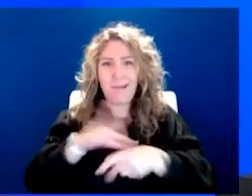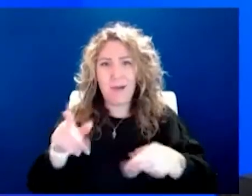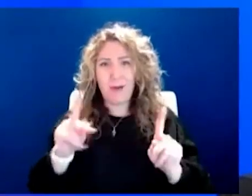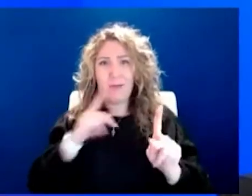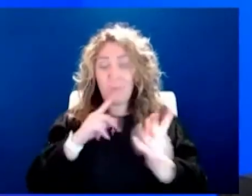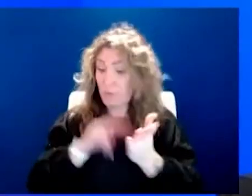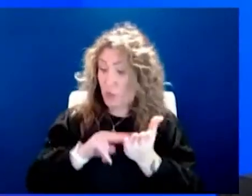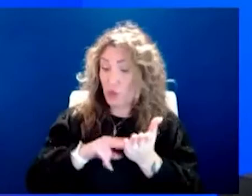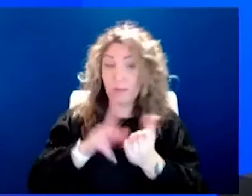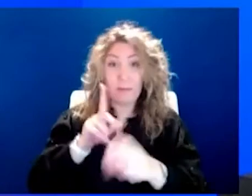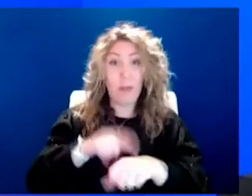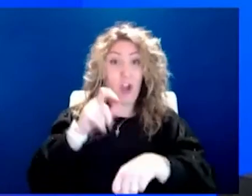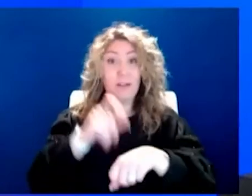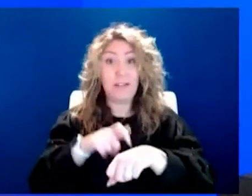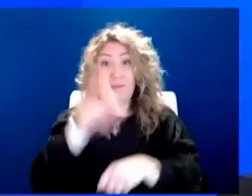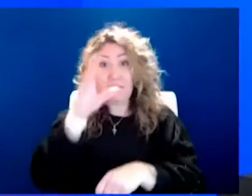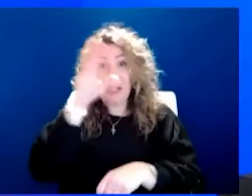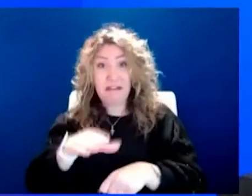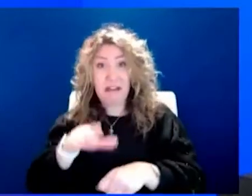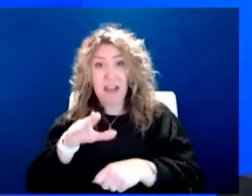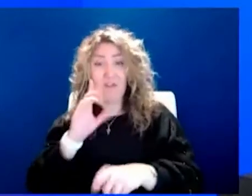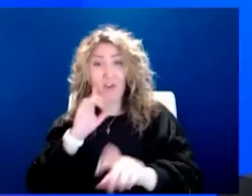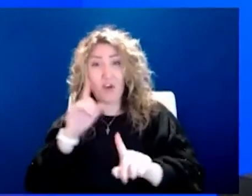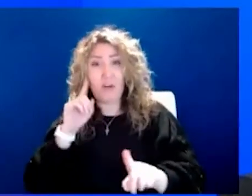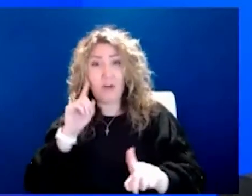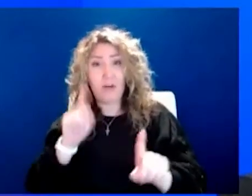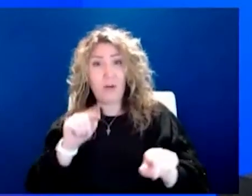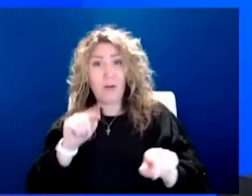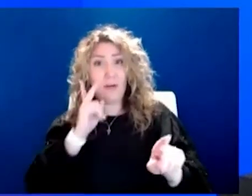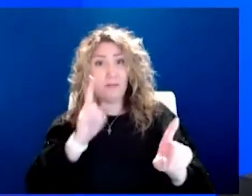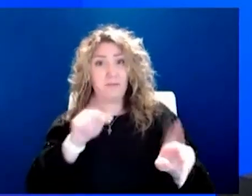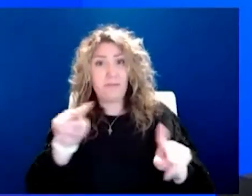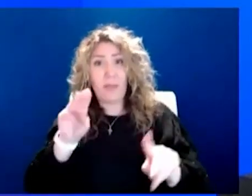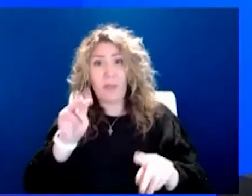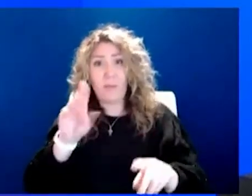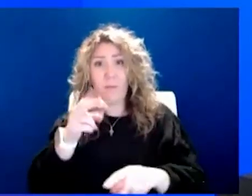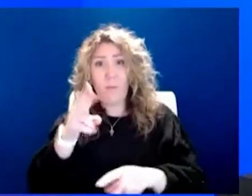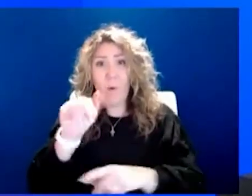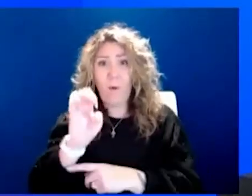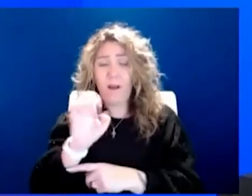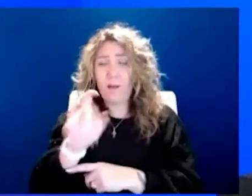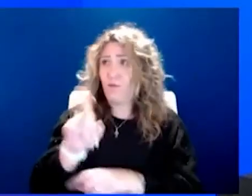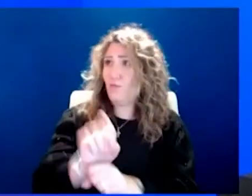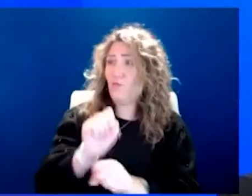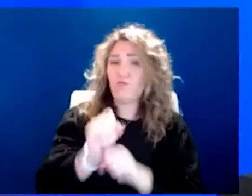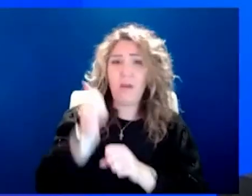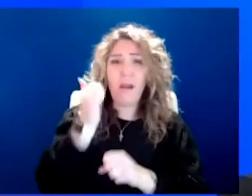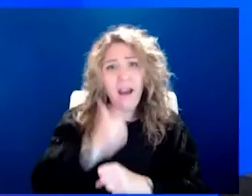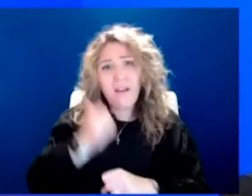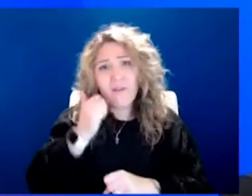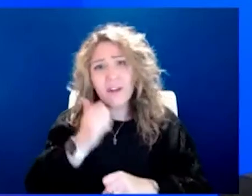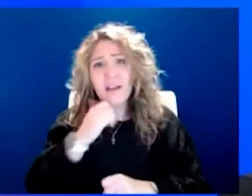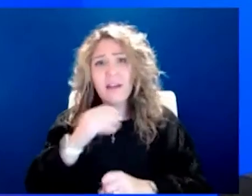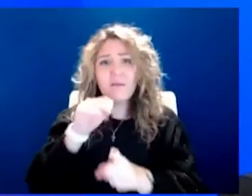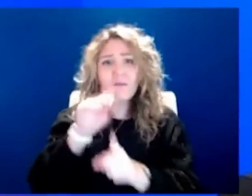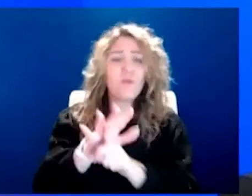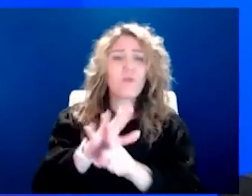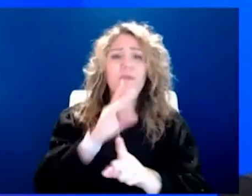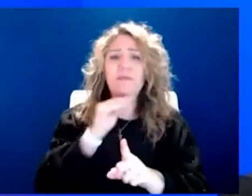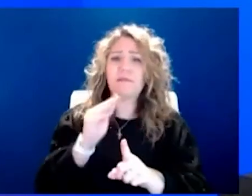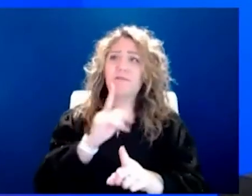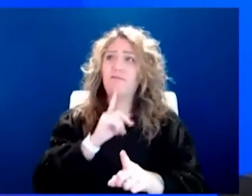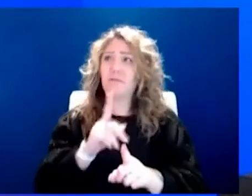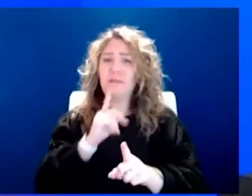time and never have to visit the morgue. And for you to work day in and day out and do what you do and be able to influence and take such great